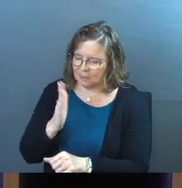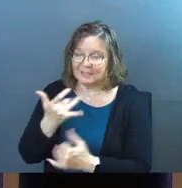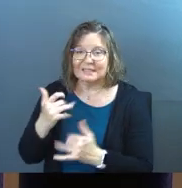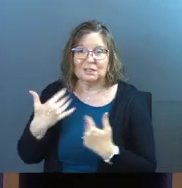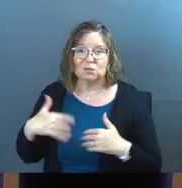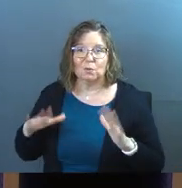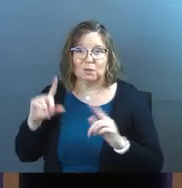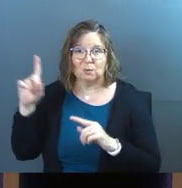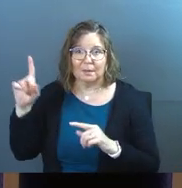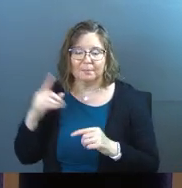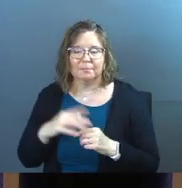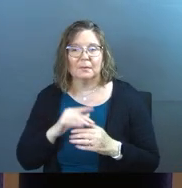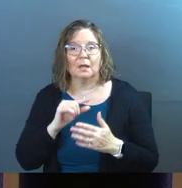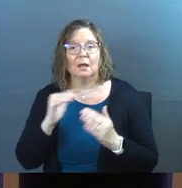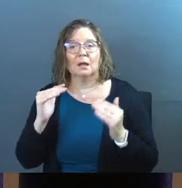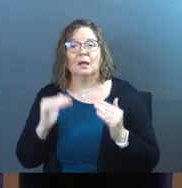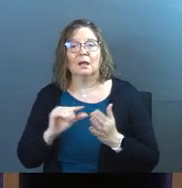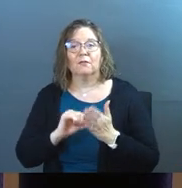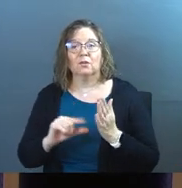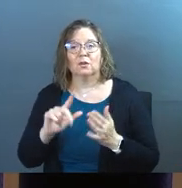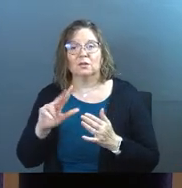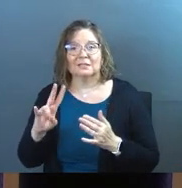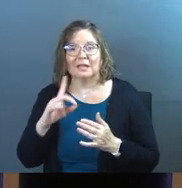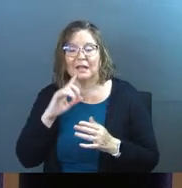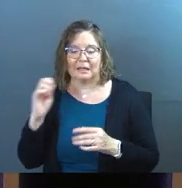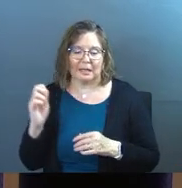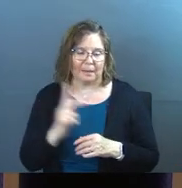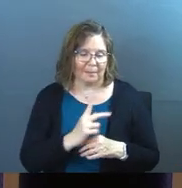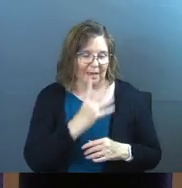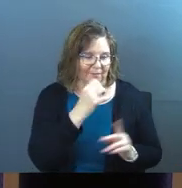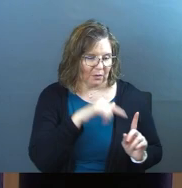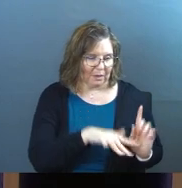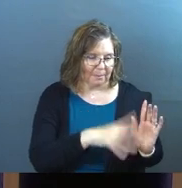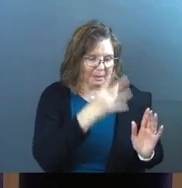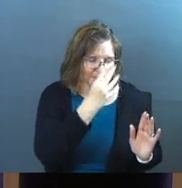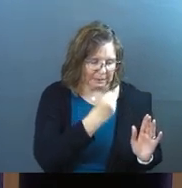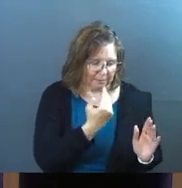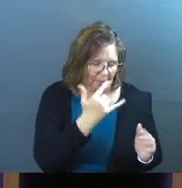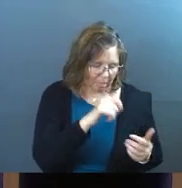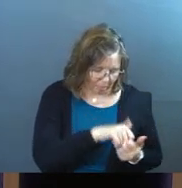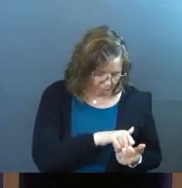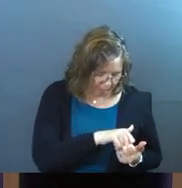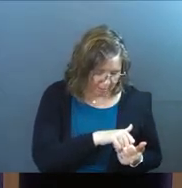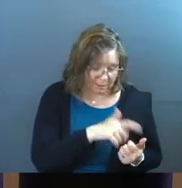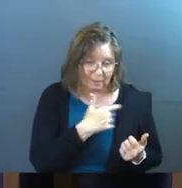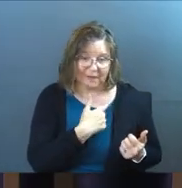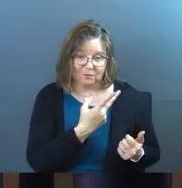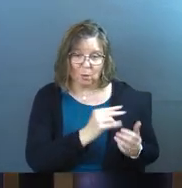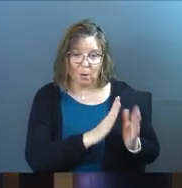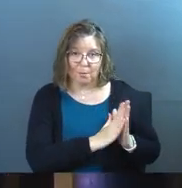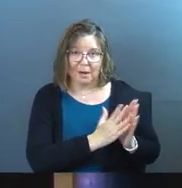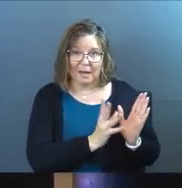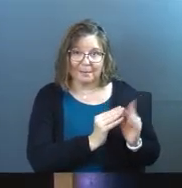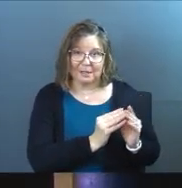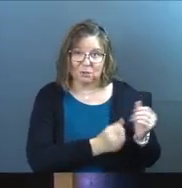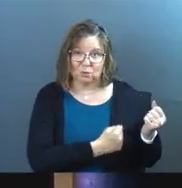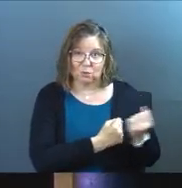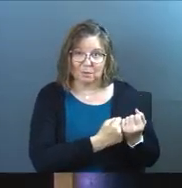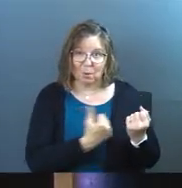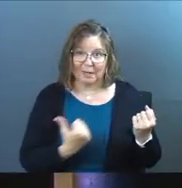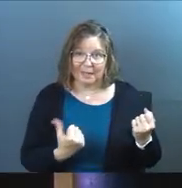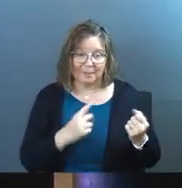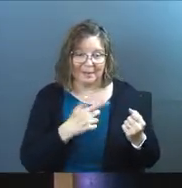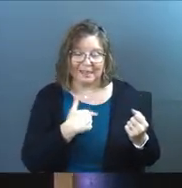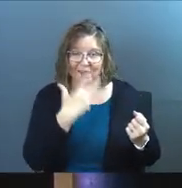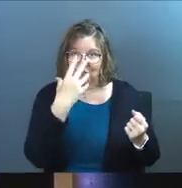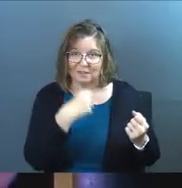Then in verse 37, and then he returned and he found the disciples asleep. So they were supposed to be having their own prayer meeting to support him.